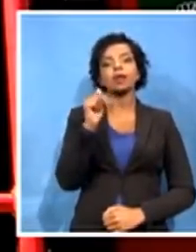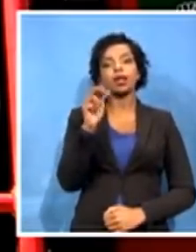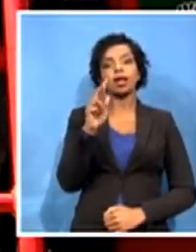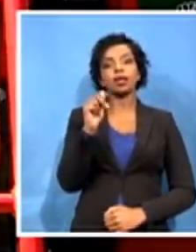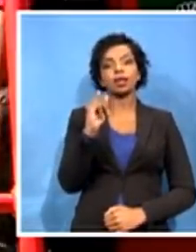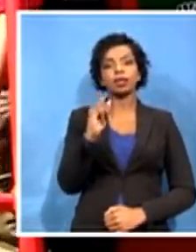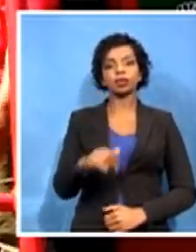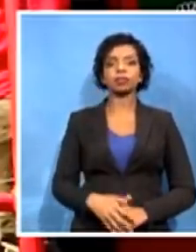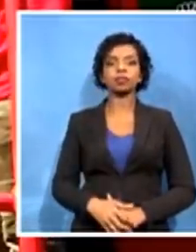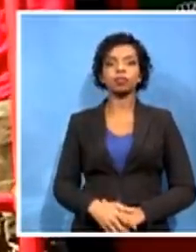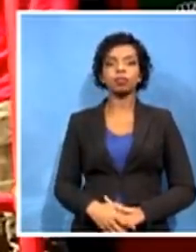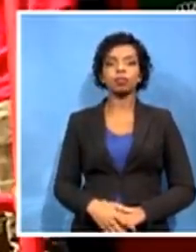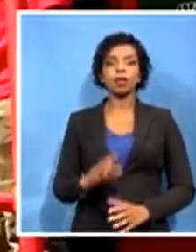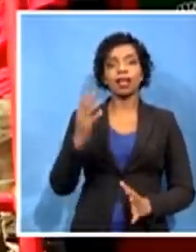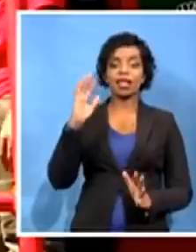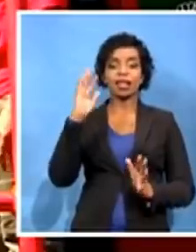Amanda!